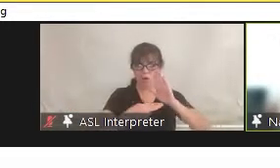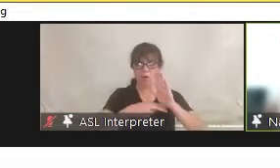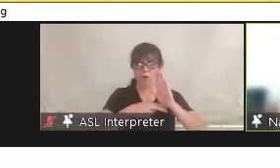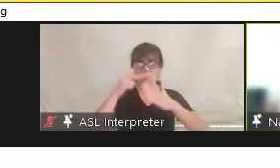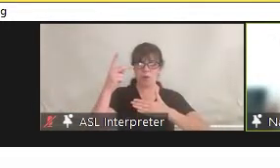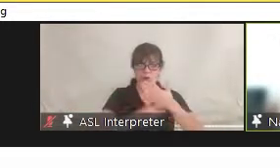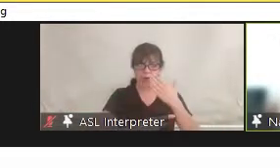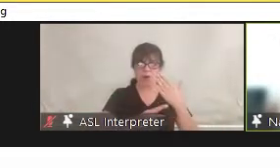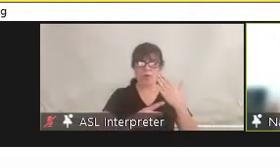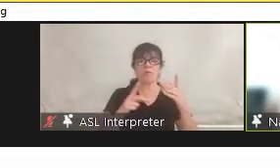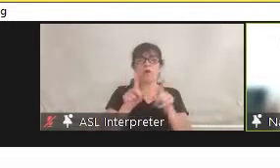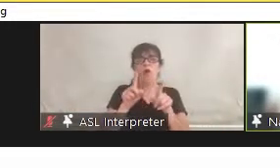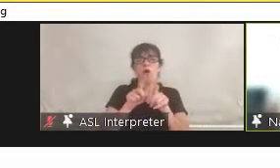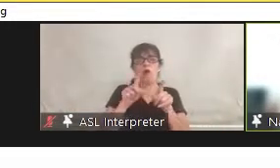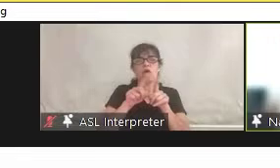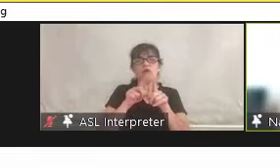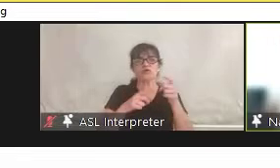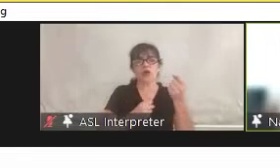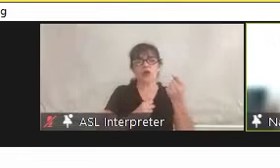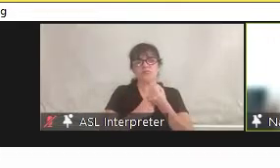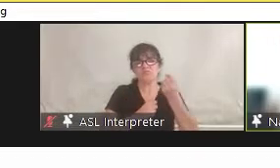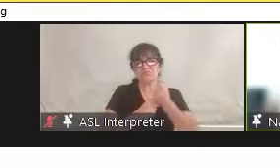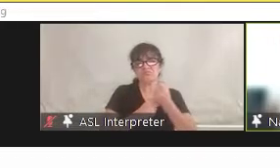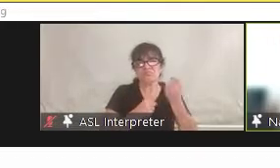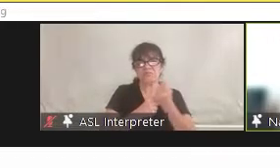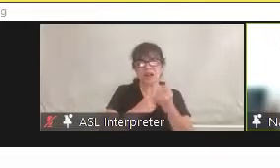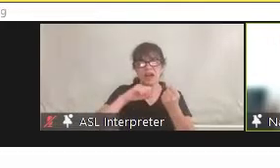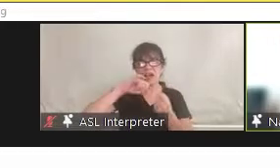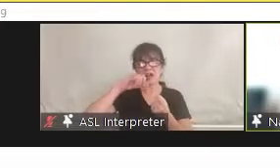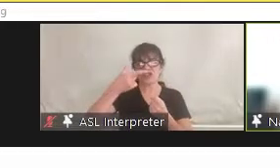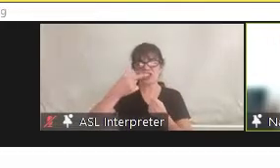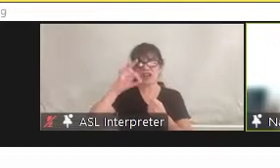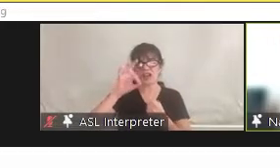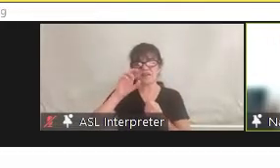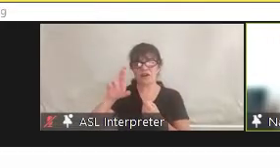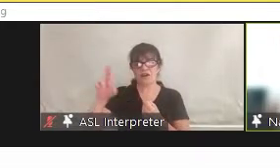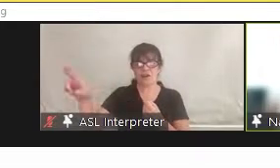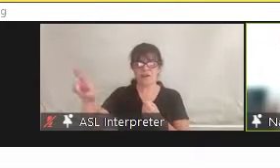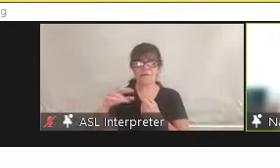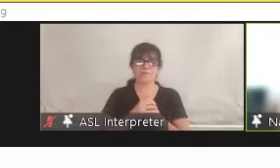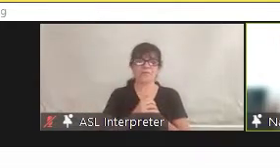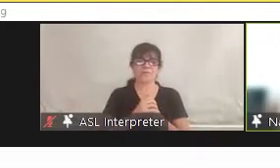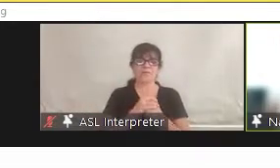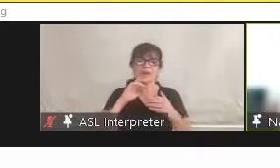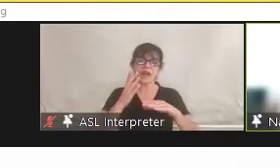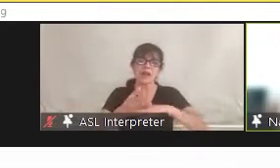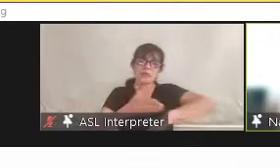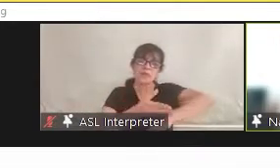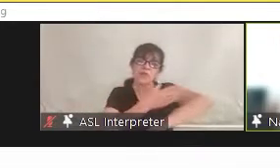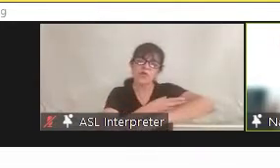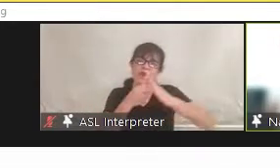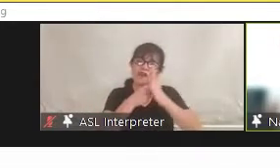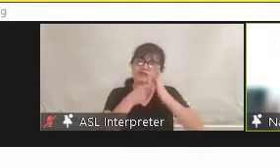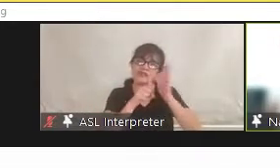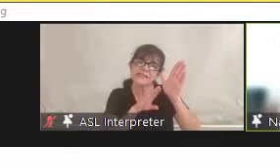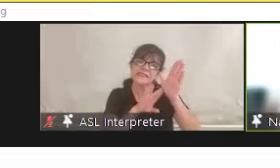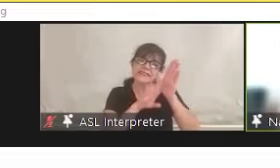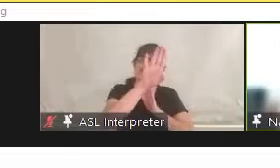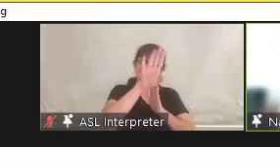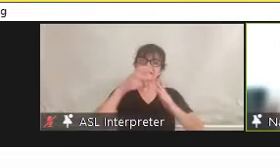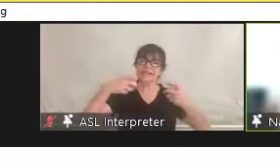And the program supports regulatory reforms regarding improving resilience, energy